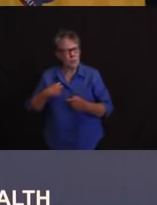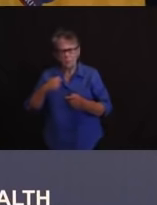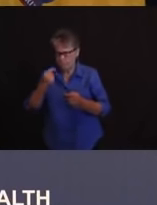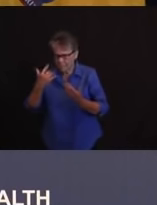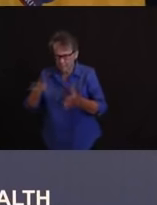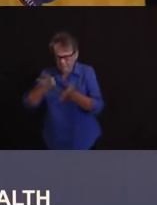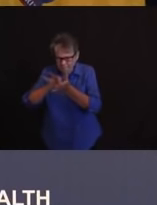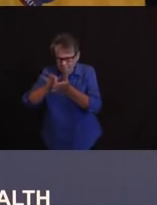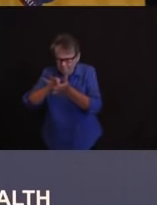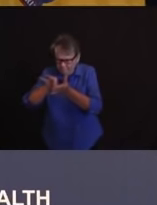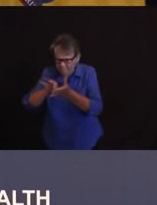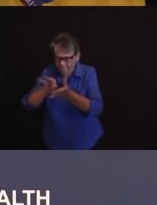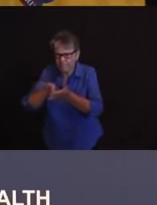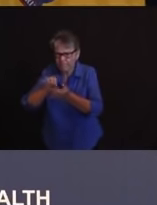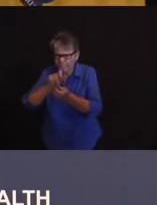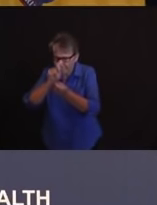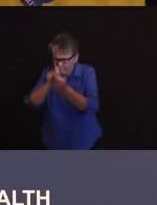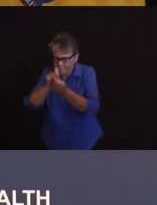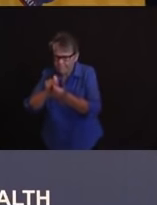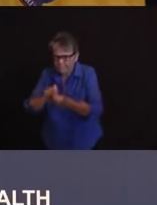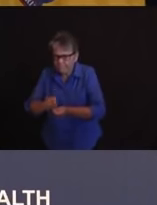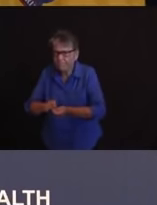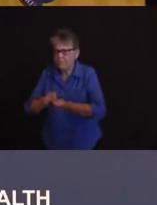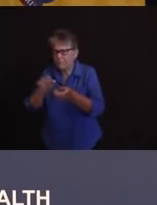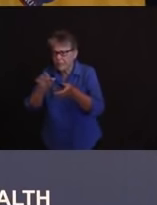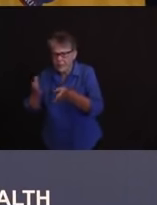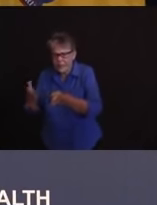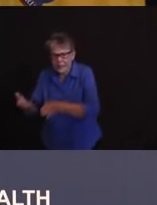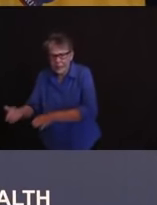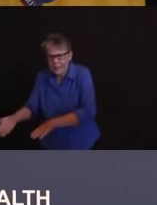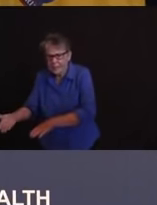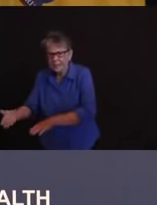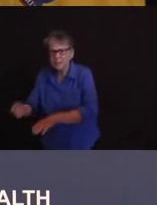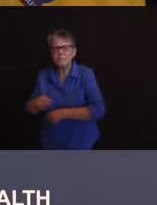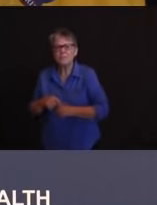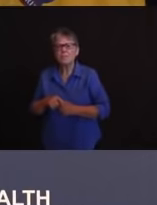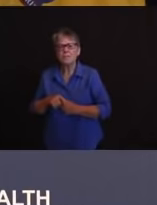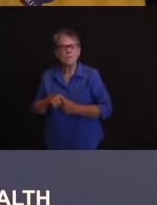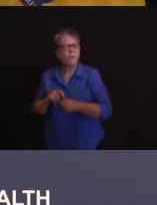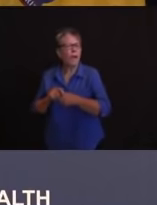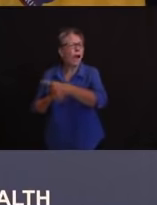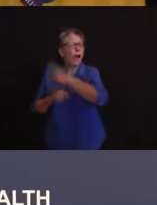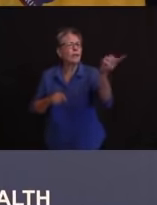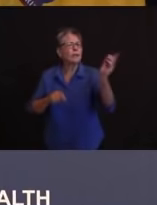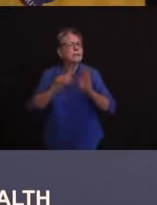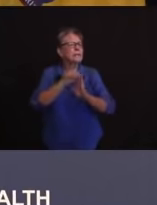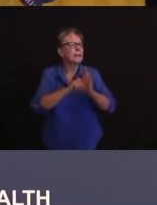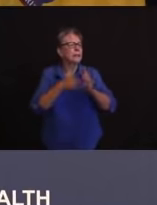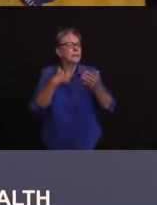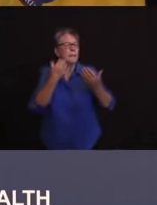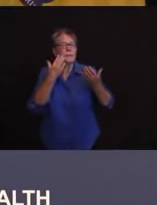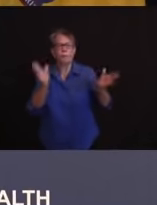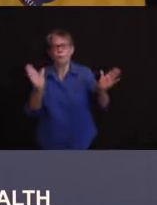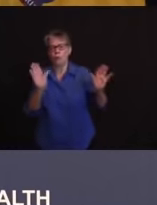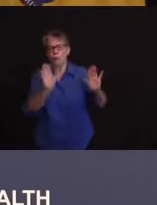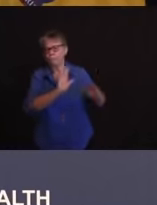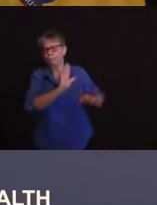by our hospitals, which is, I think, an extra added dimension that helps. You good? Thank you. Dave, how are you?